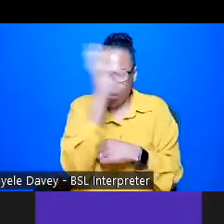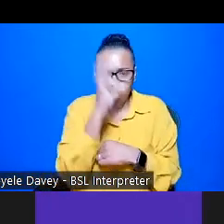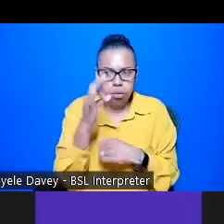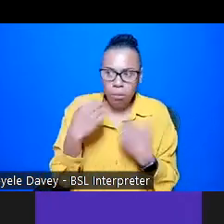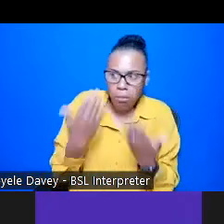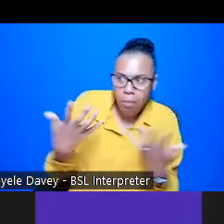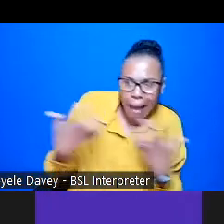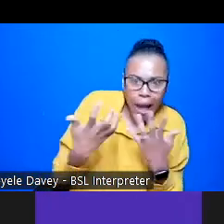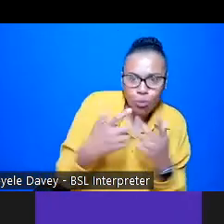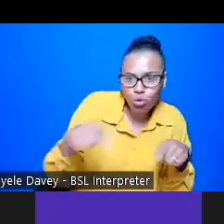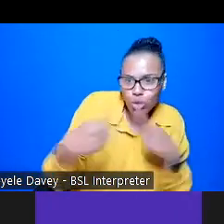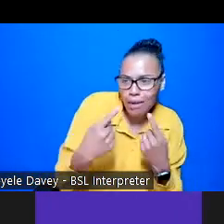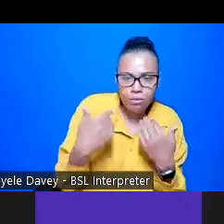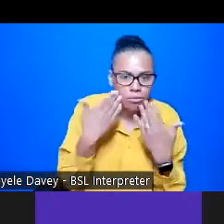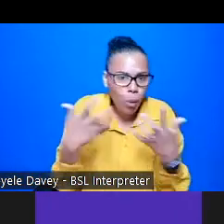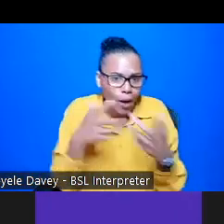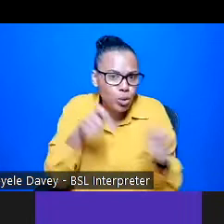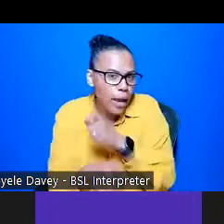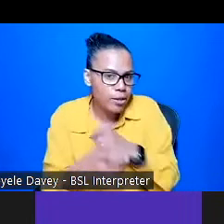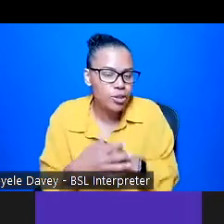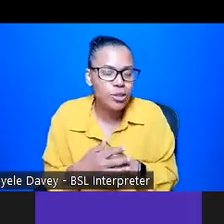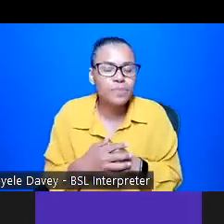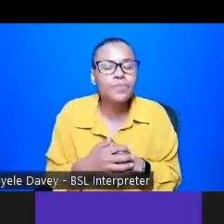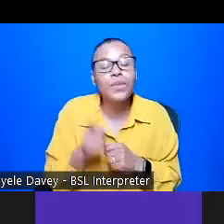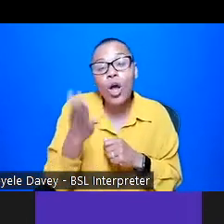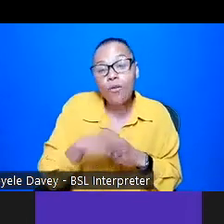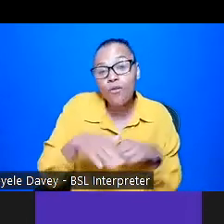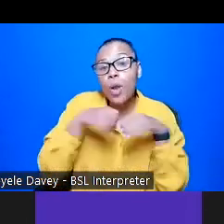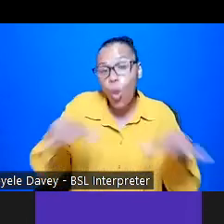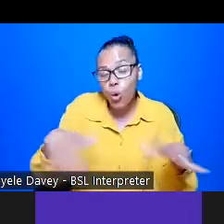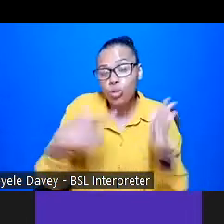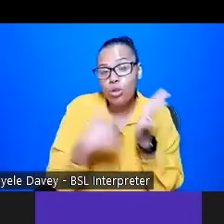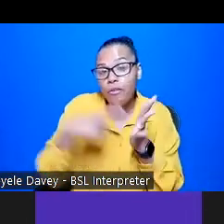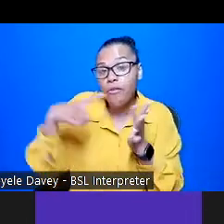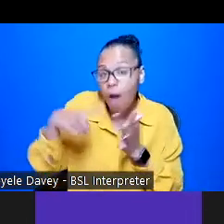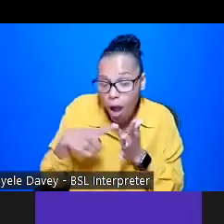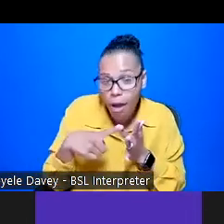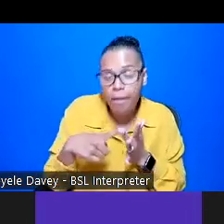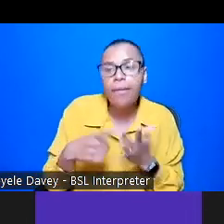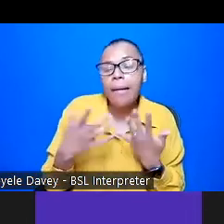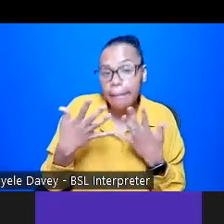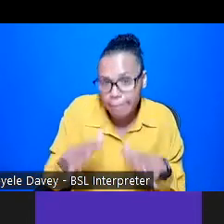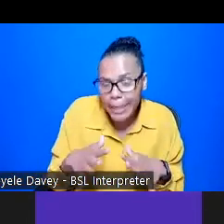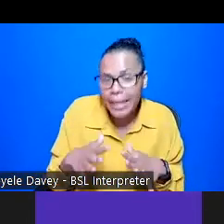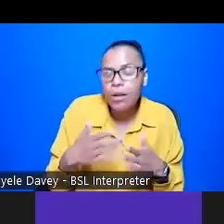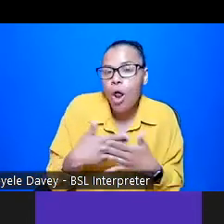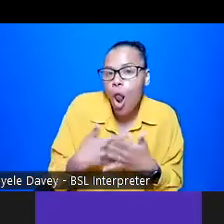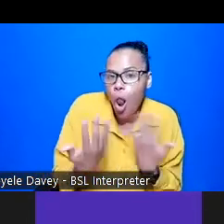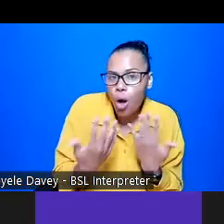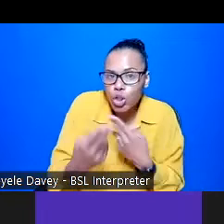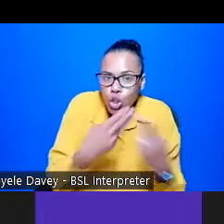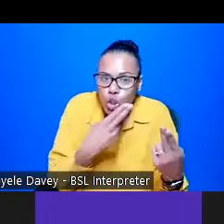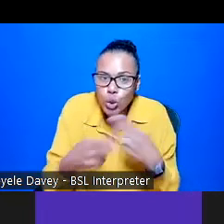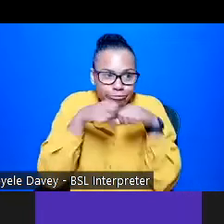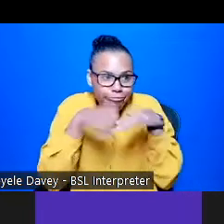change? Since its launch, the Rates Representation Index has had much media traction, including